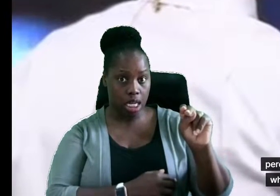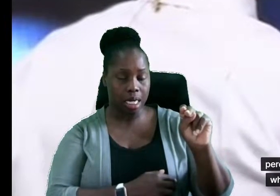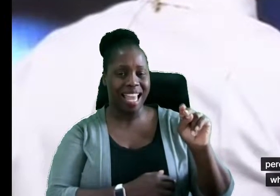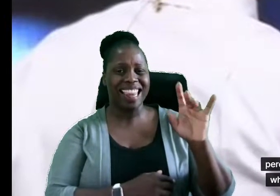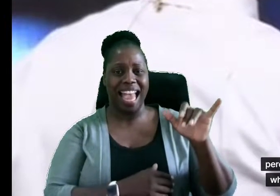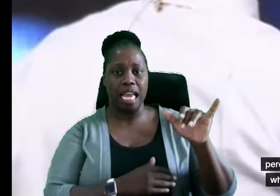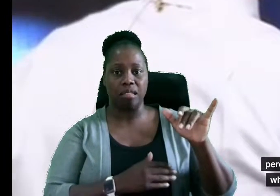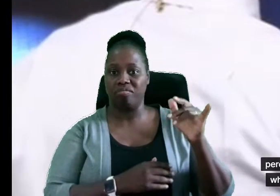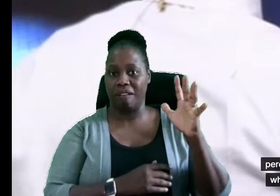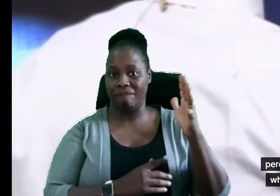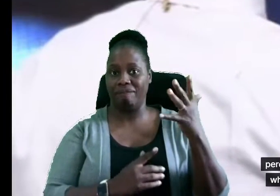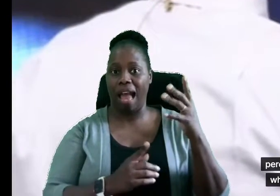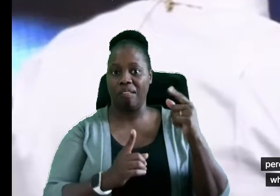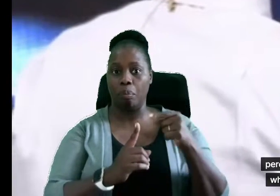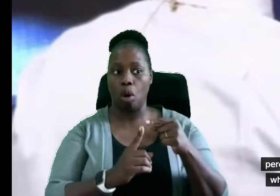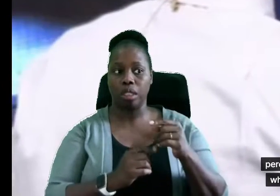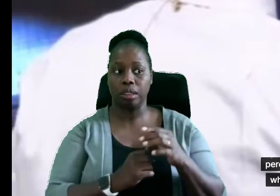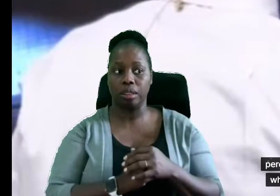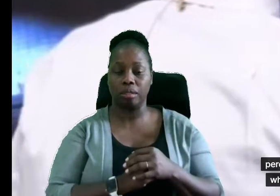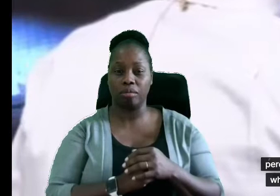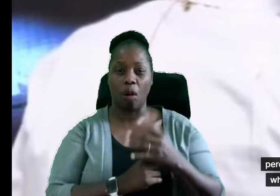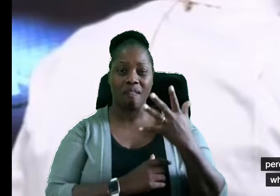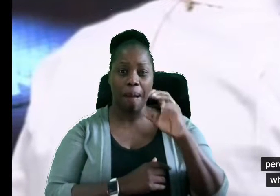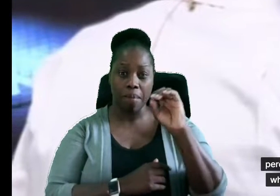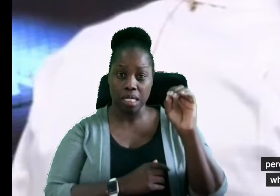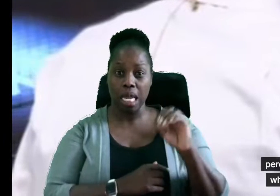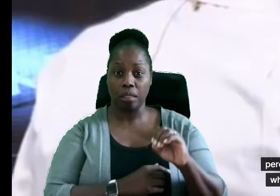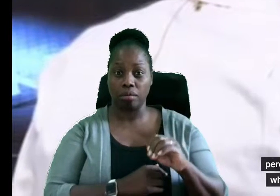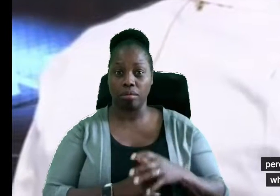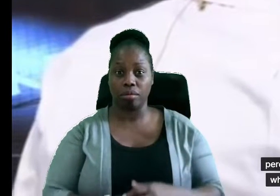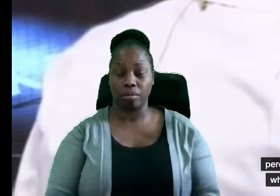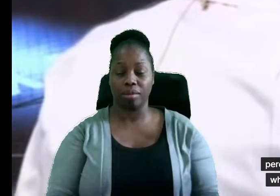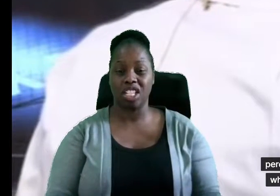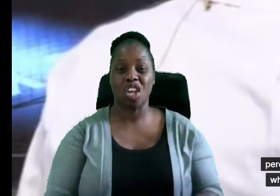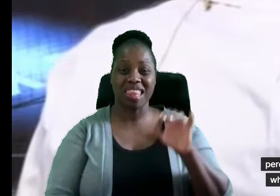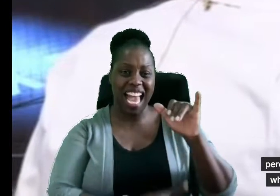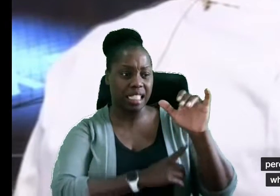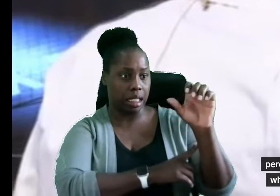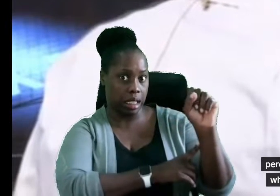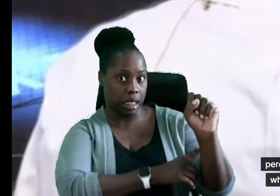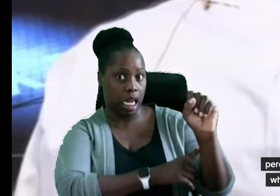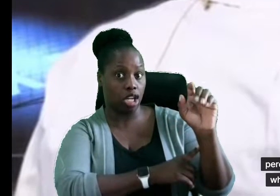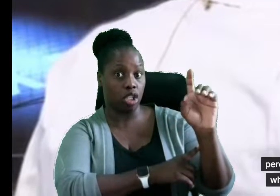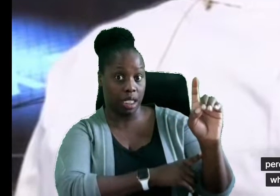5% is the standard deviation.